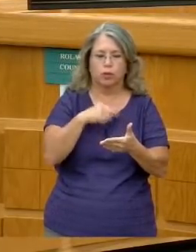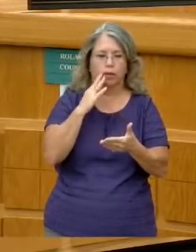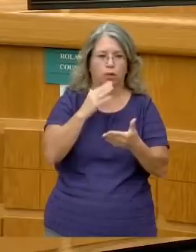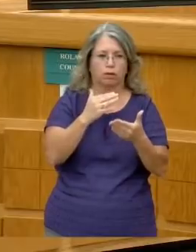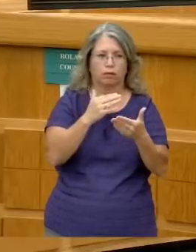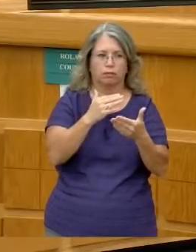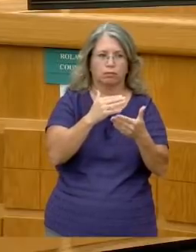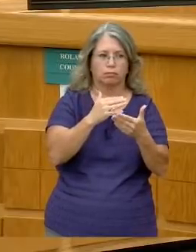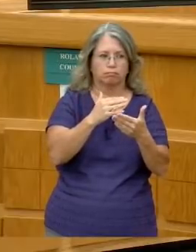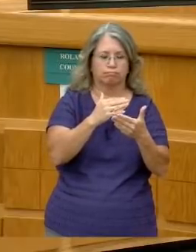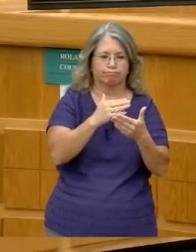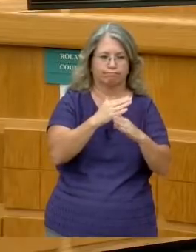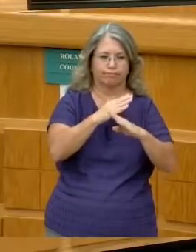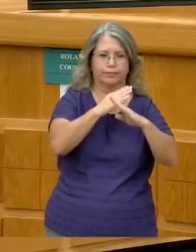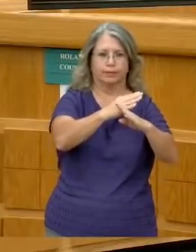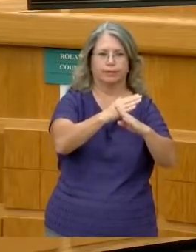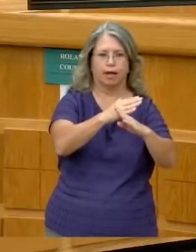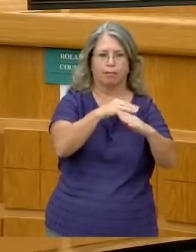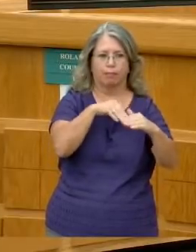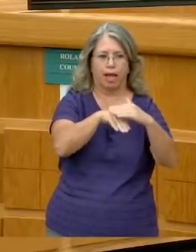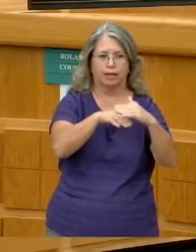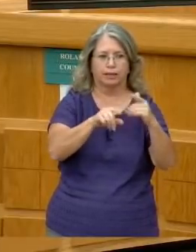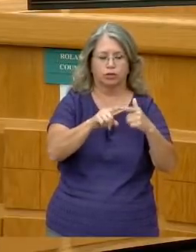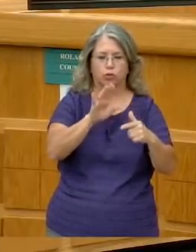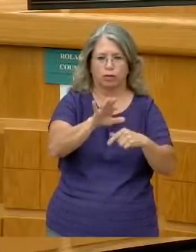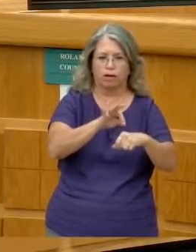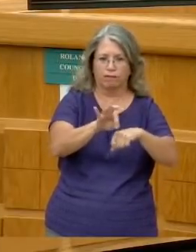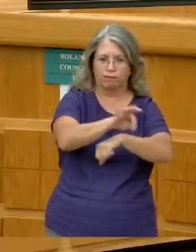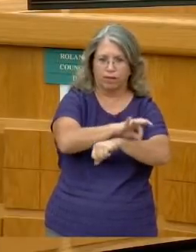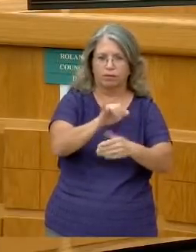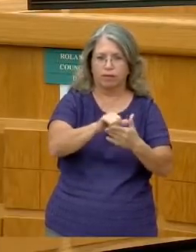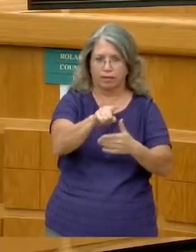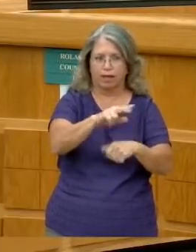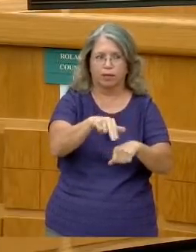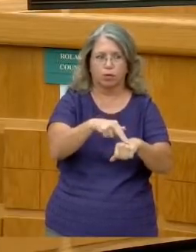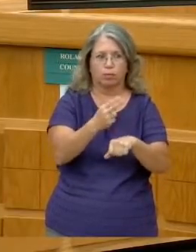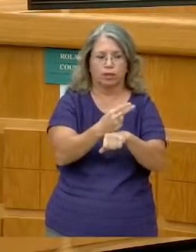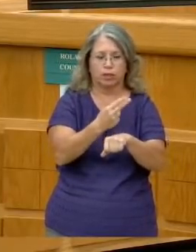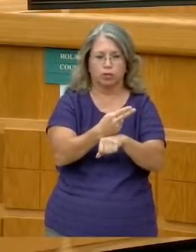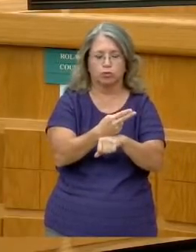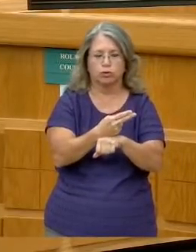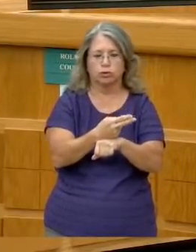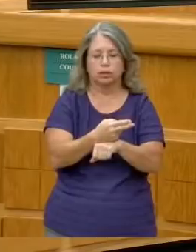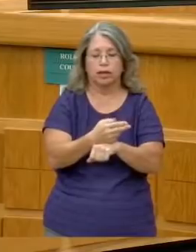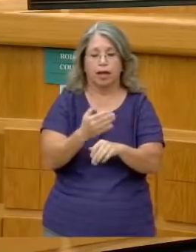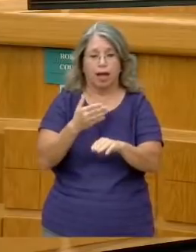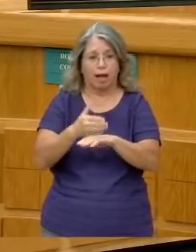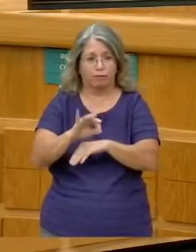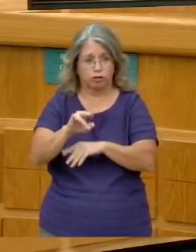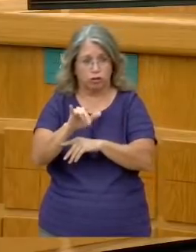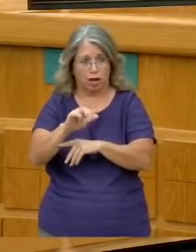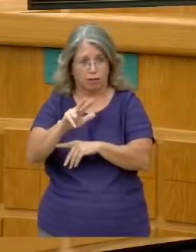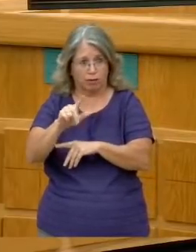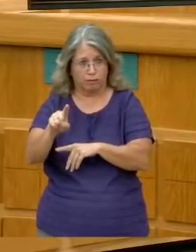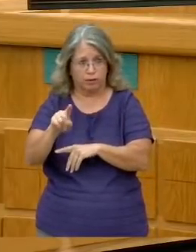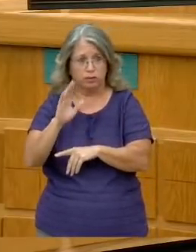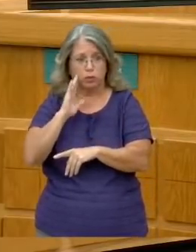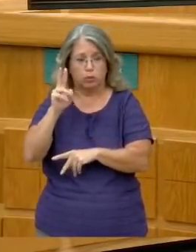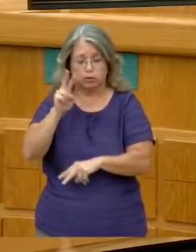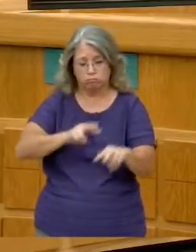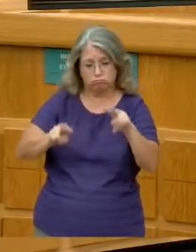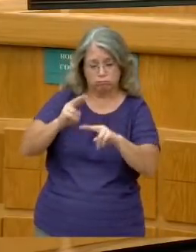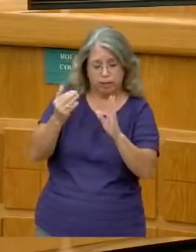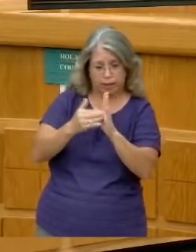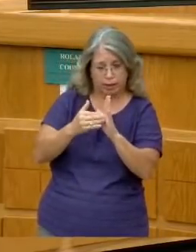use. And we'll reassess at the end of July 31 and see if we reopen so